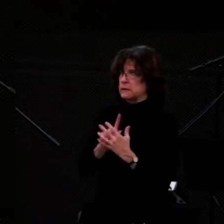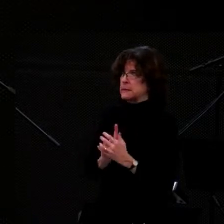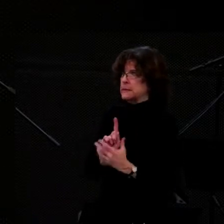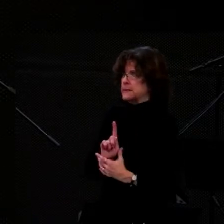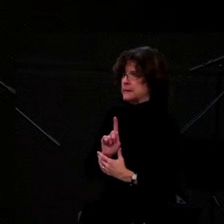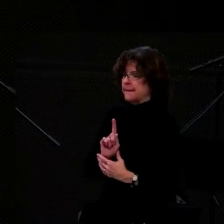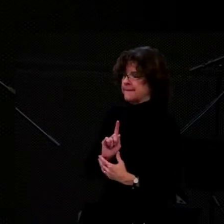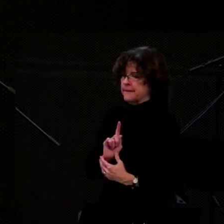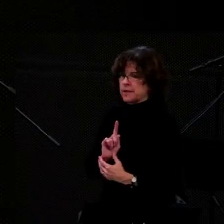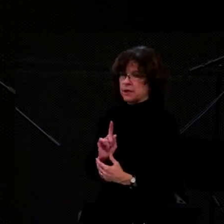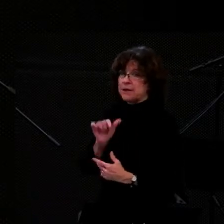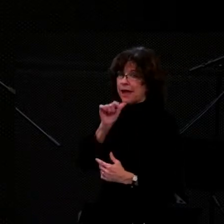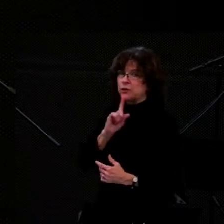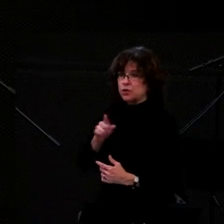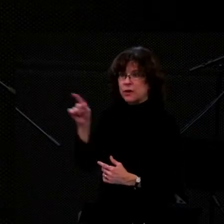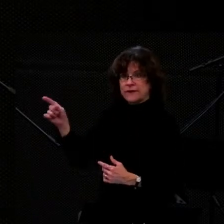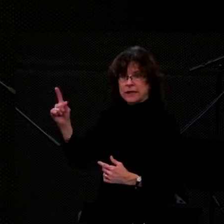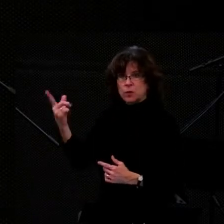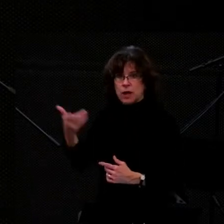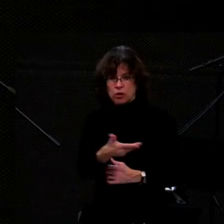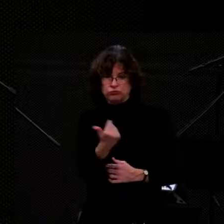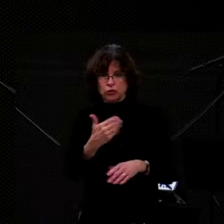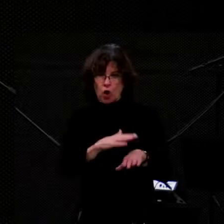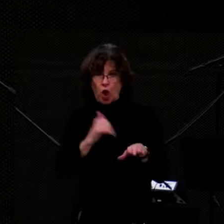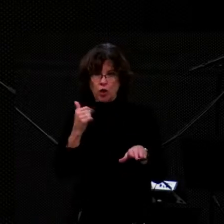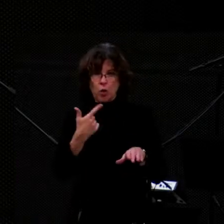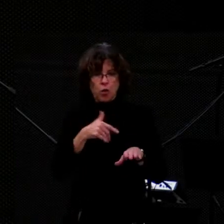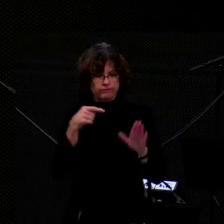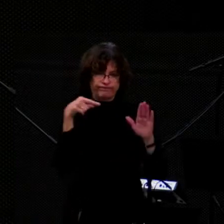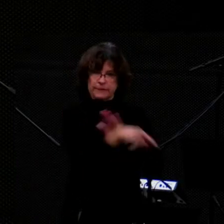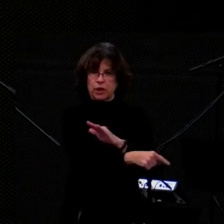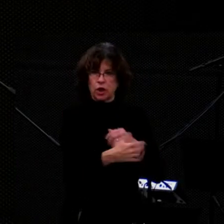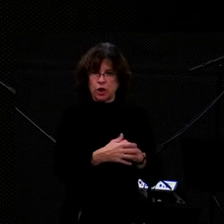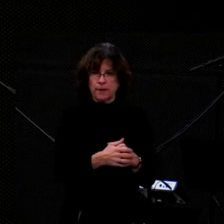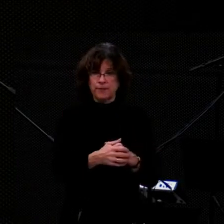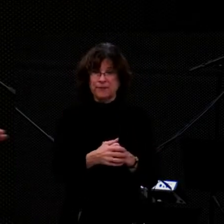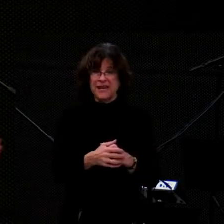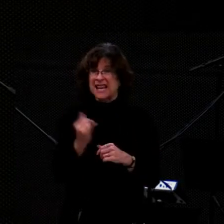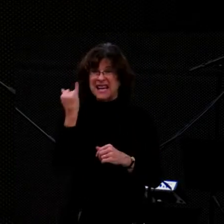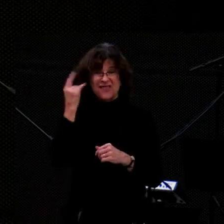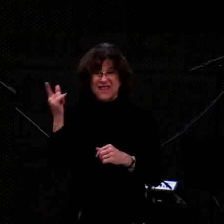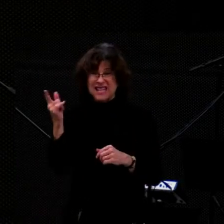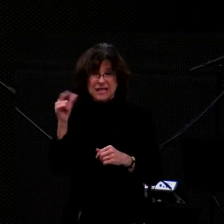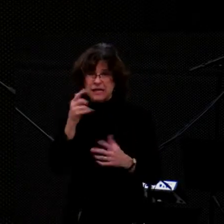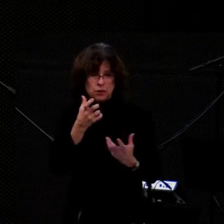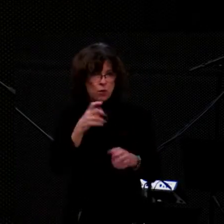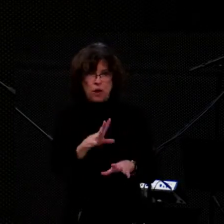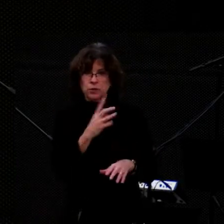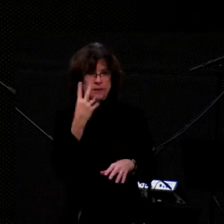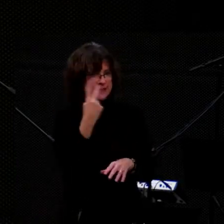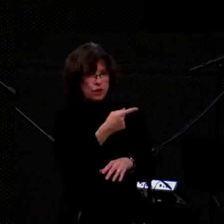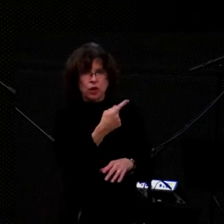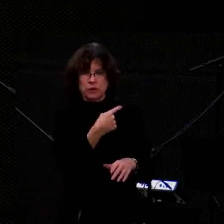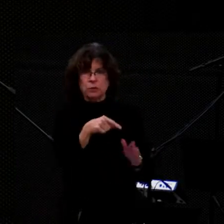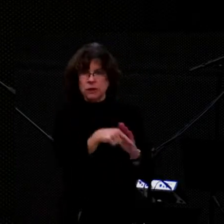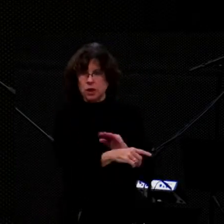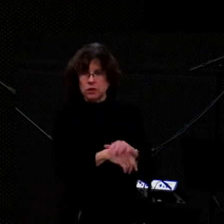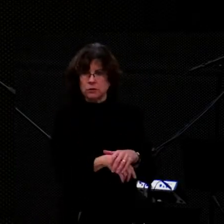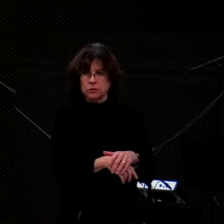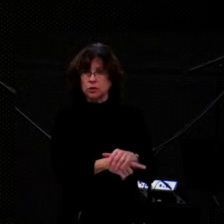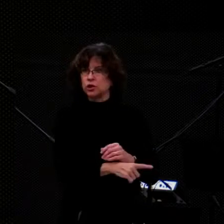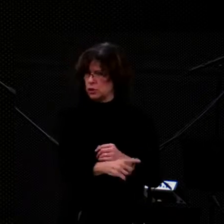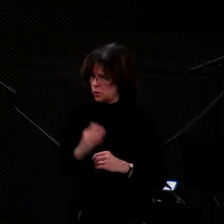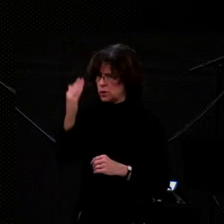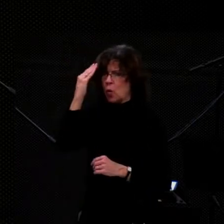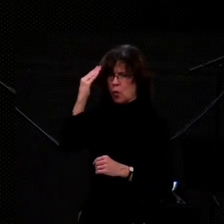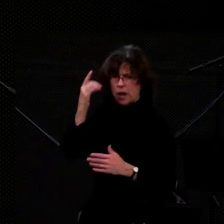she doing? Does she have any idea that if he doesn't receive her, she's dead? Oh, Esther was very aware of